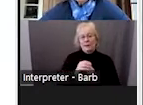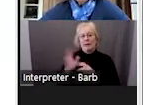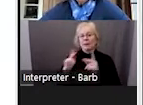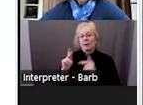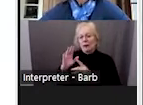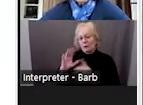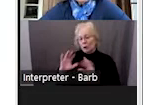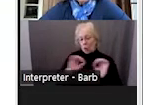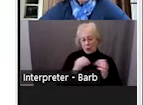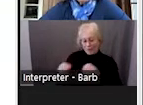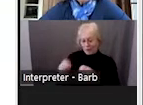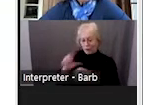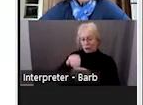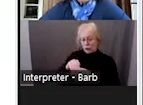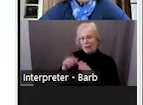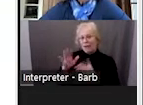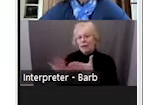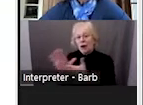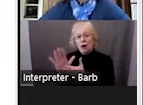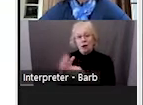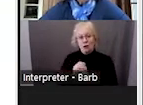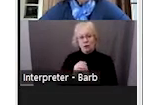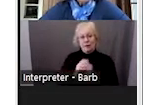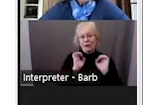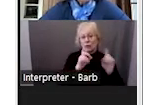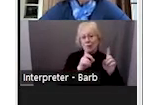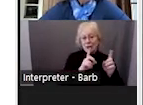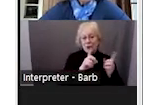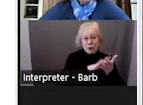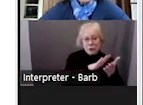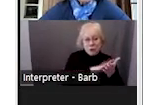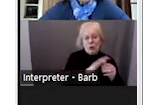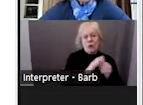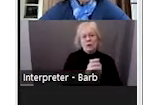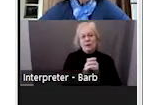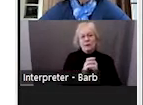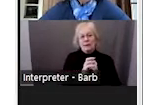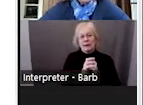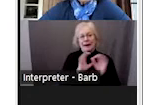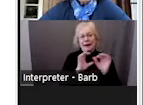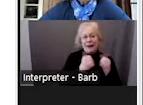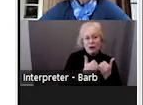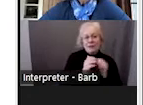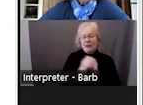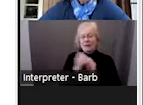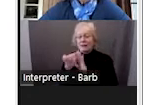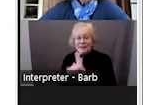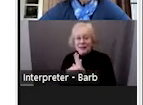school districts, key state agencies, students, advocates,